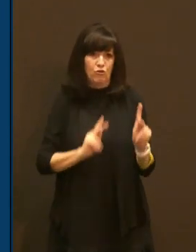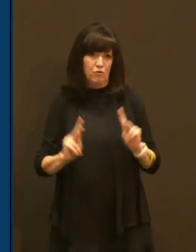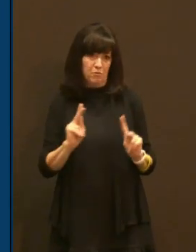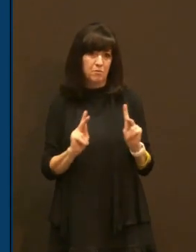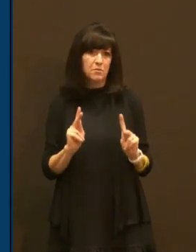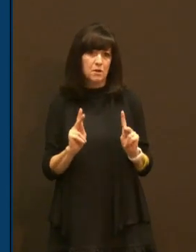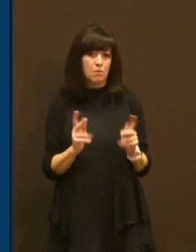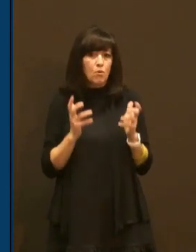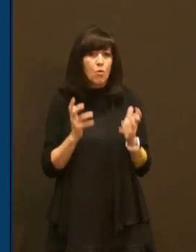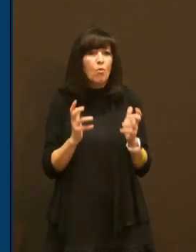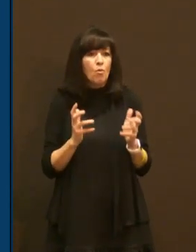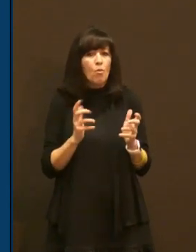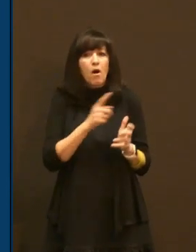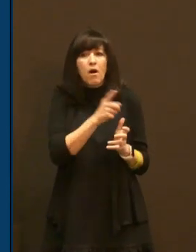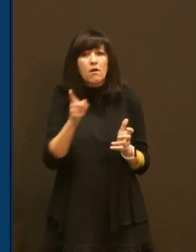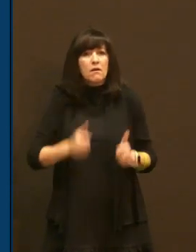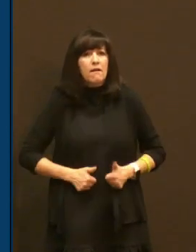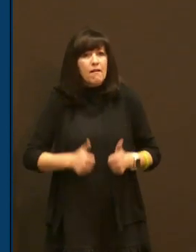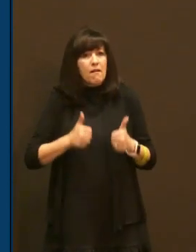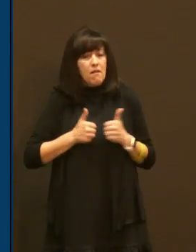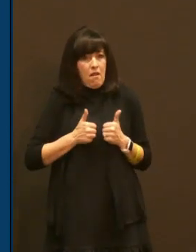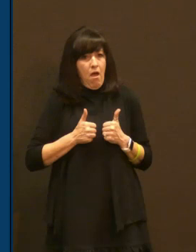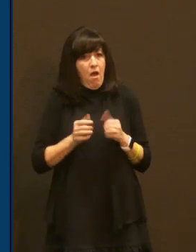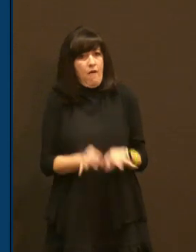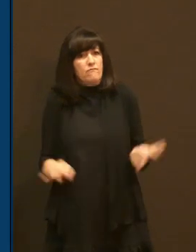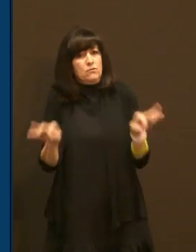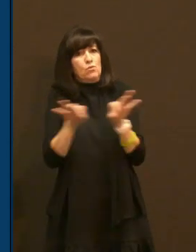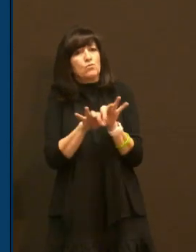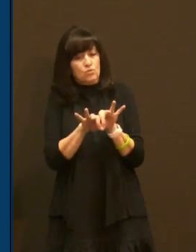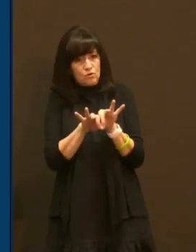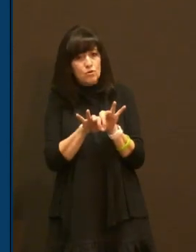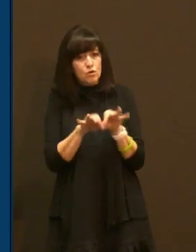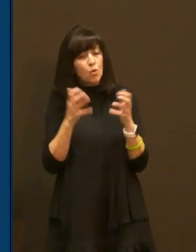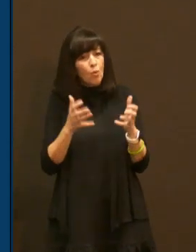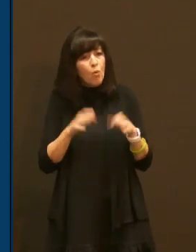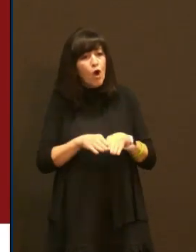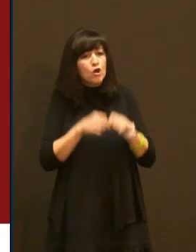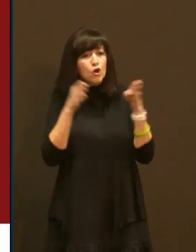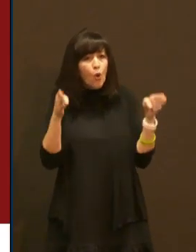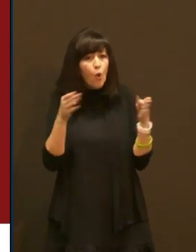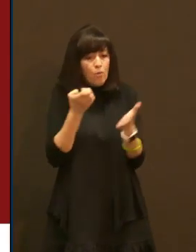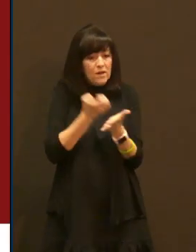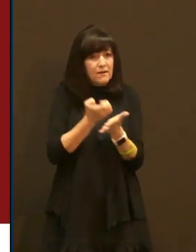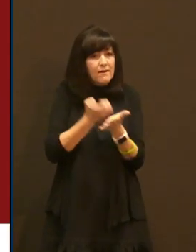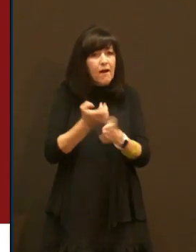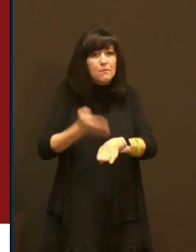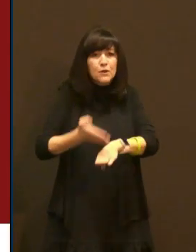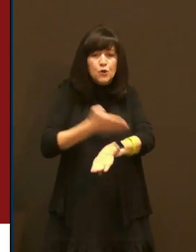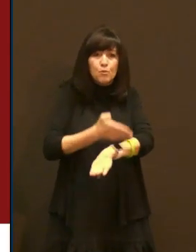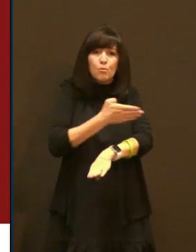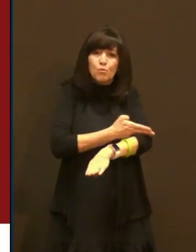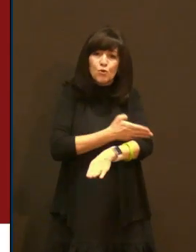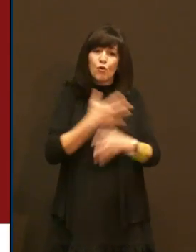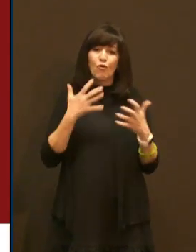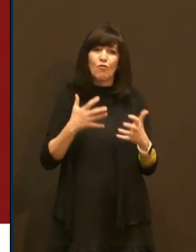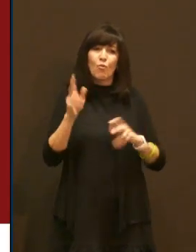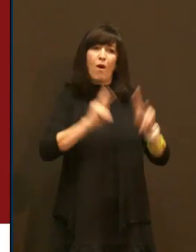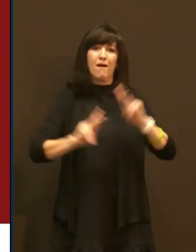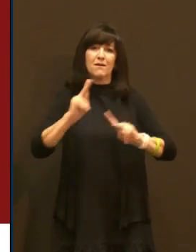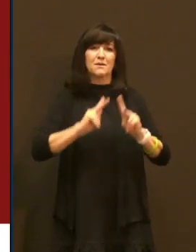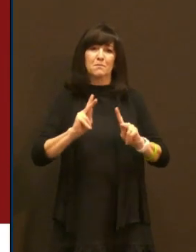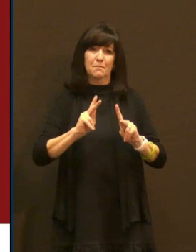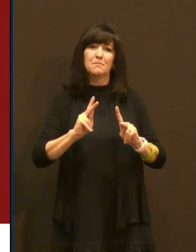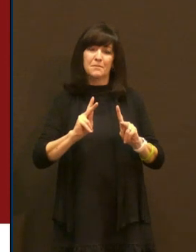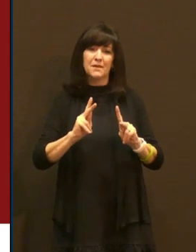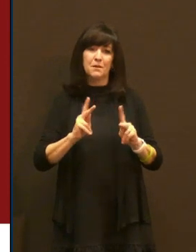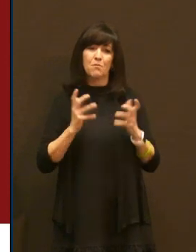to reopen our economy and get things back to a new normal. And so with that, I'm going to